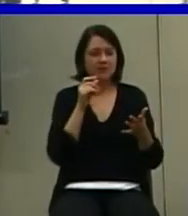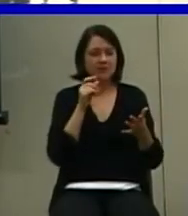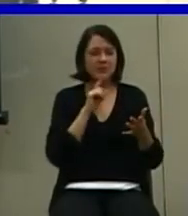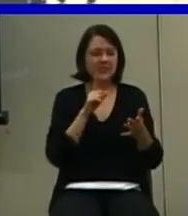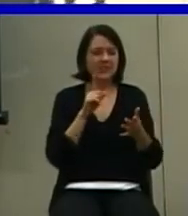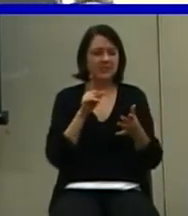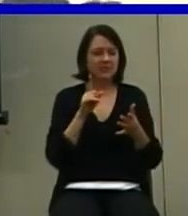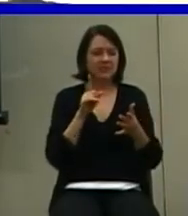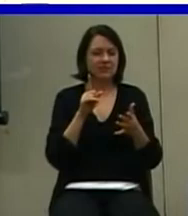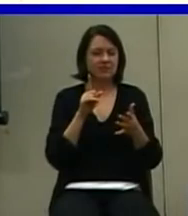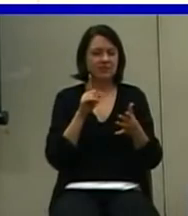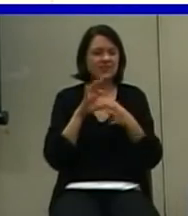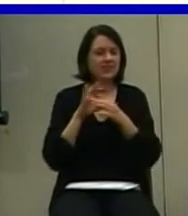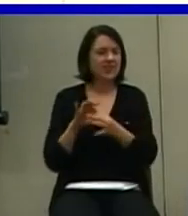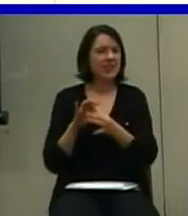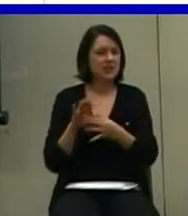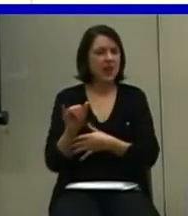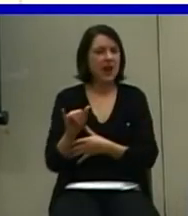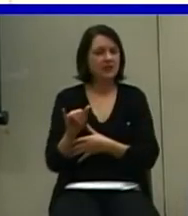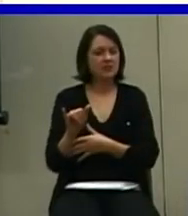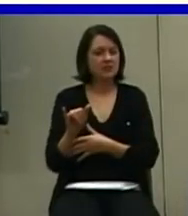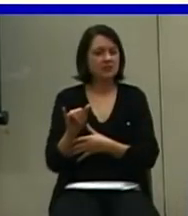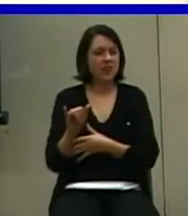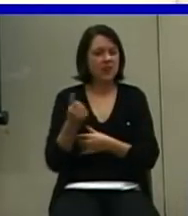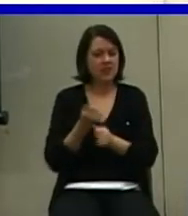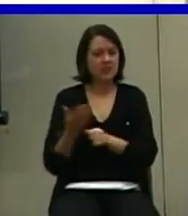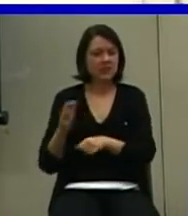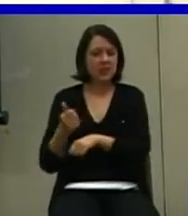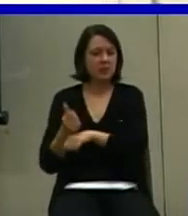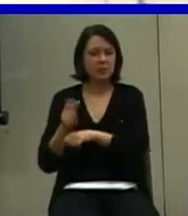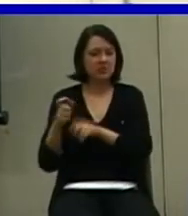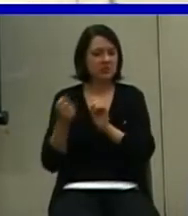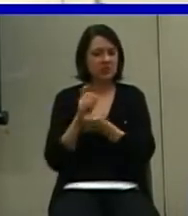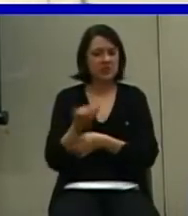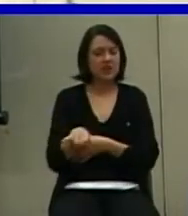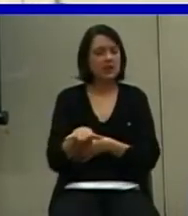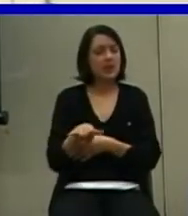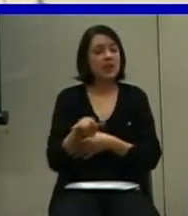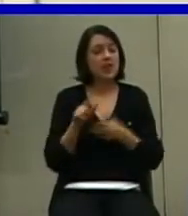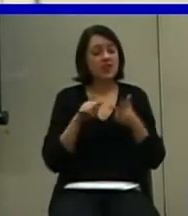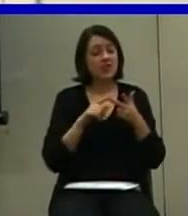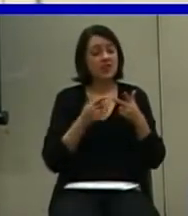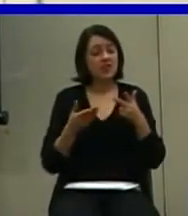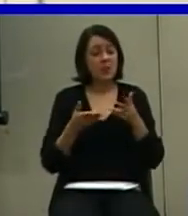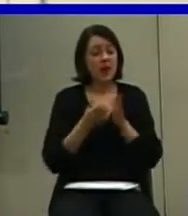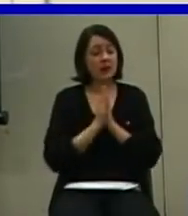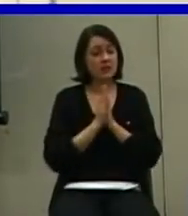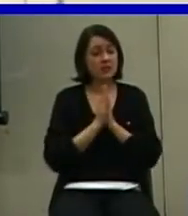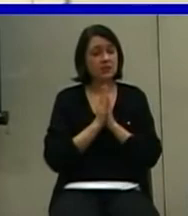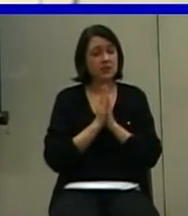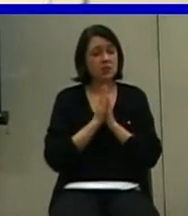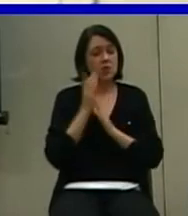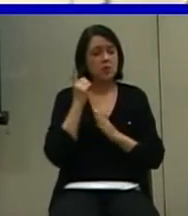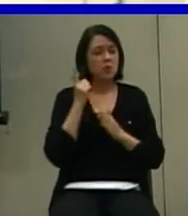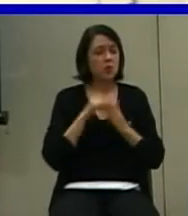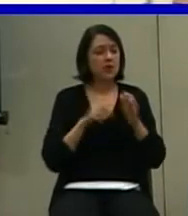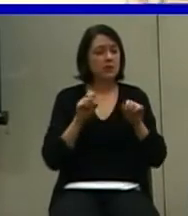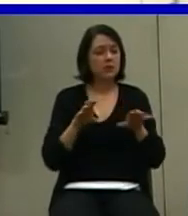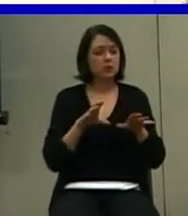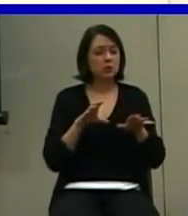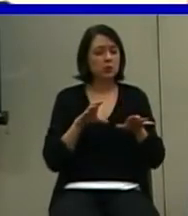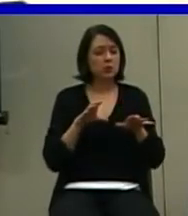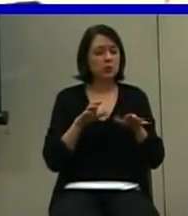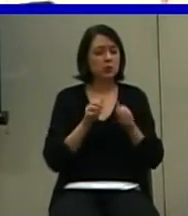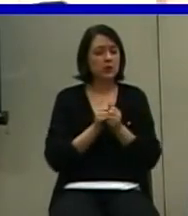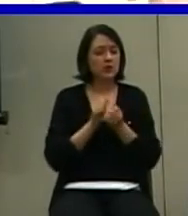are in place, we don't need to change them, then the next thing I would ask is there something we could do school-wide with this kid,